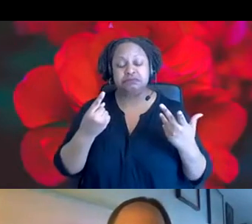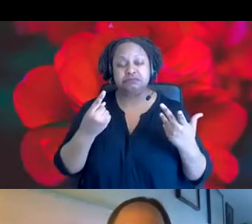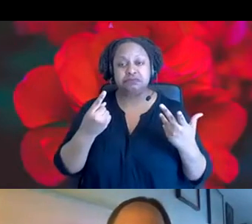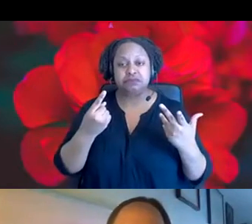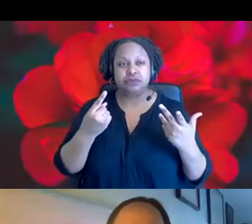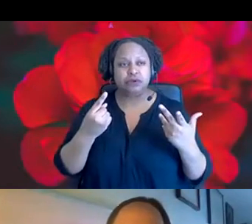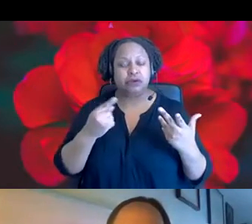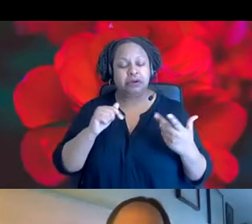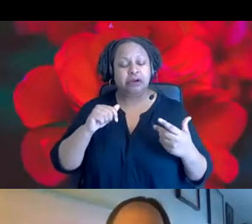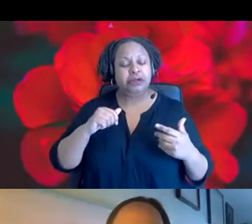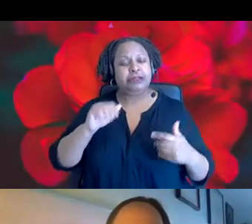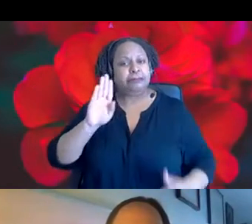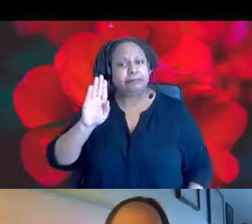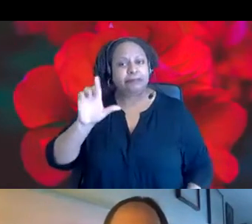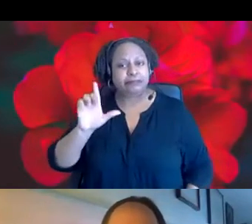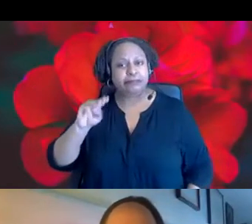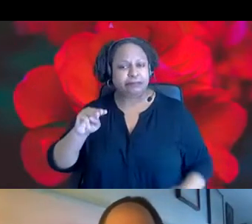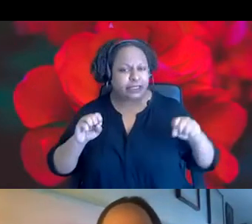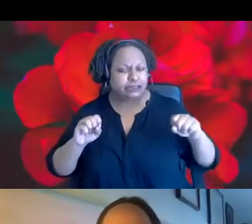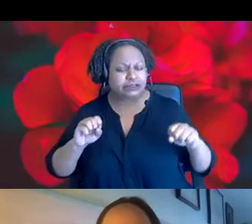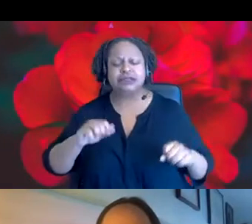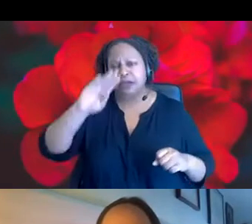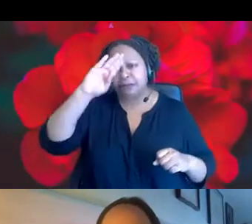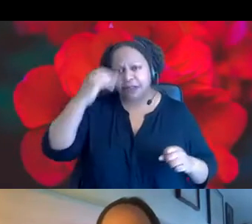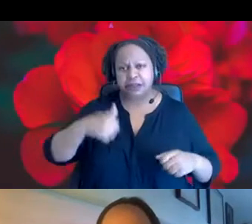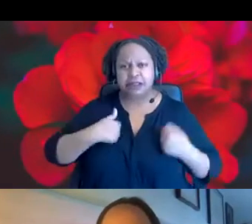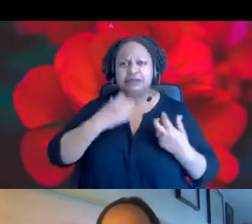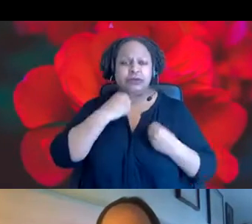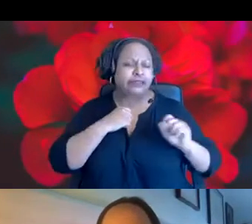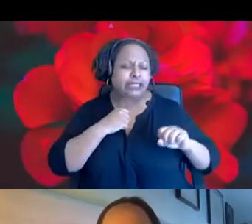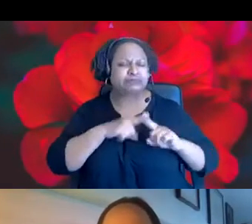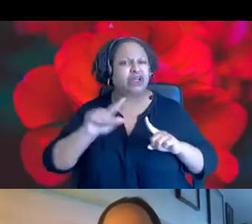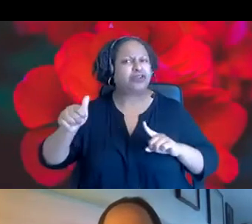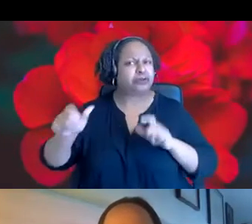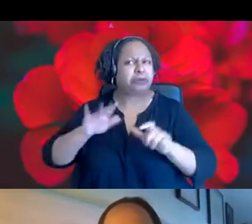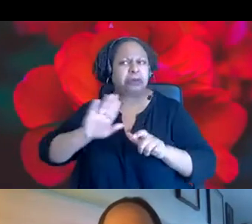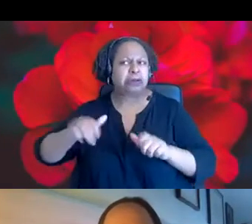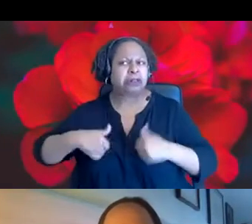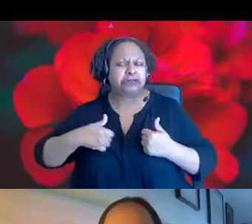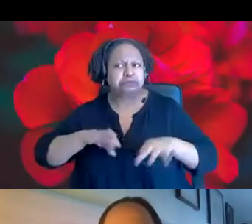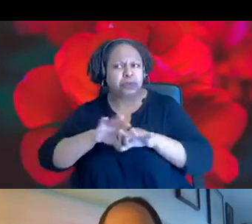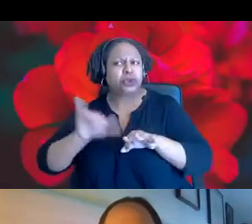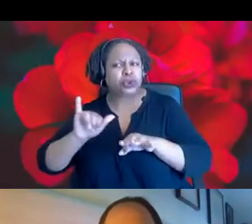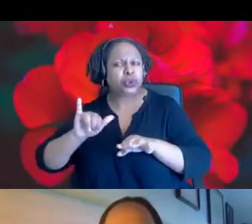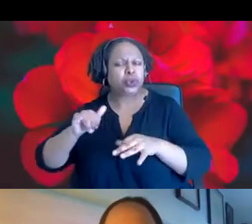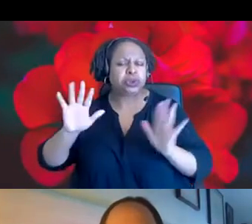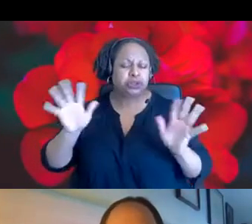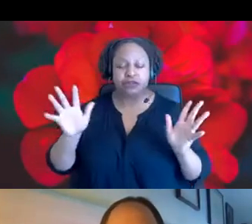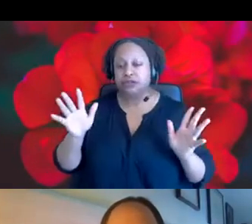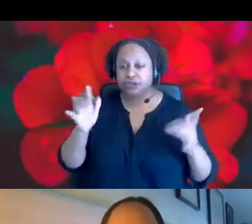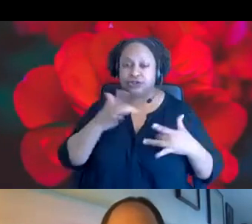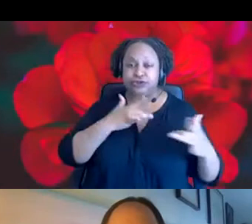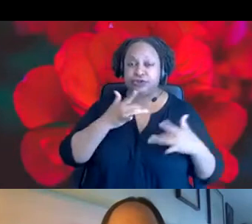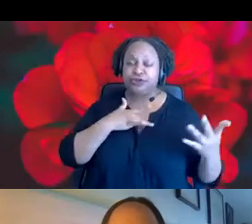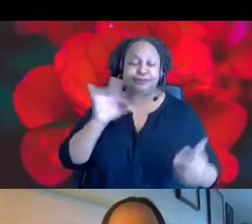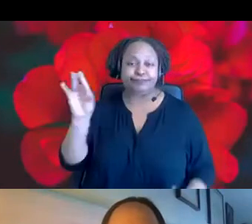Black lives do matter, but so do these lives. And so does this concern. It's a